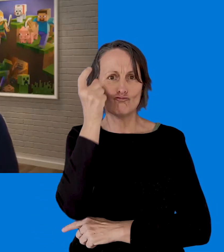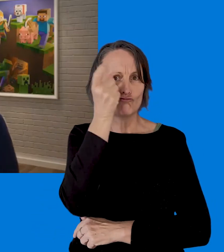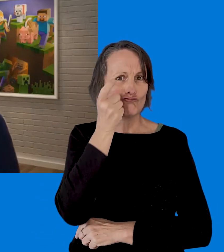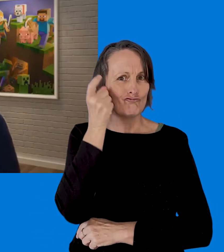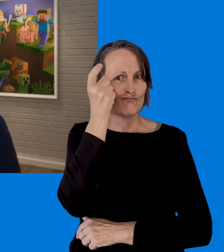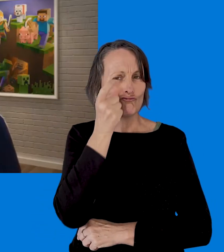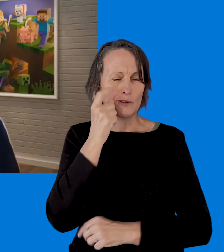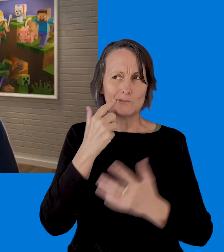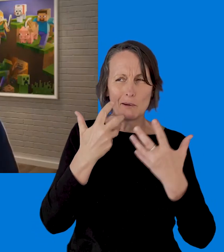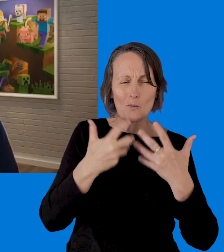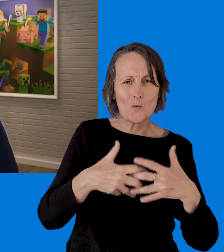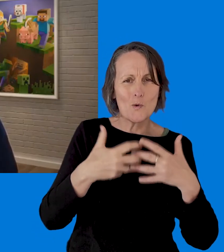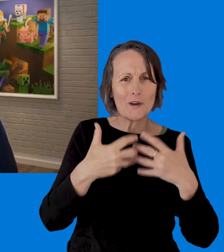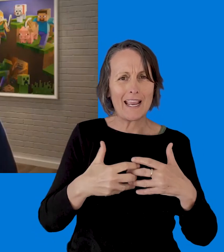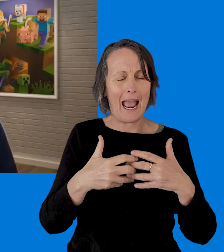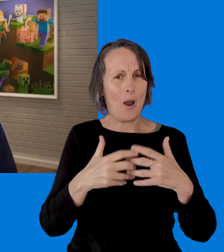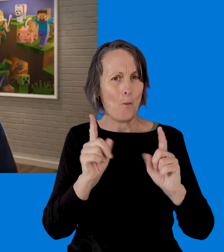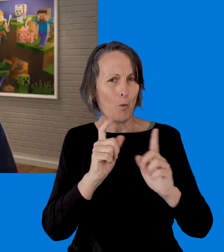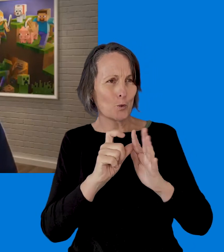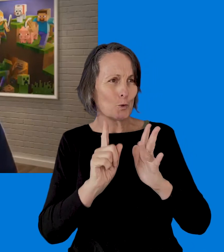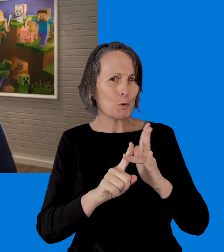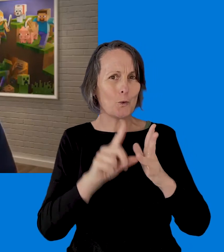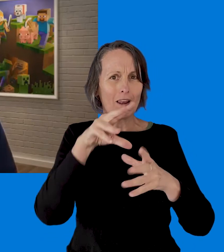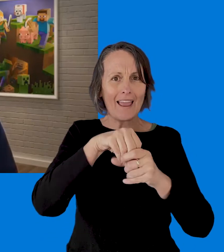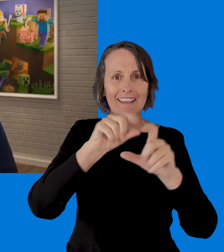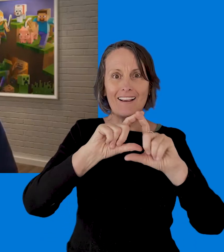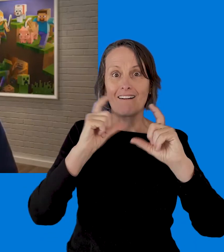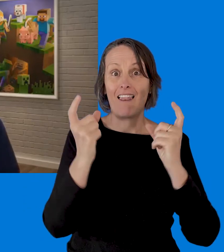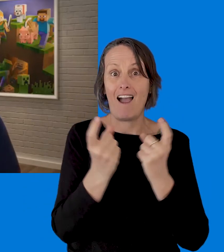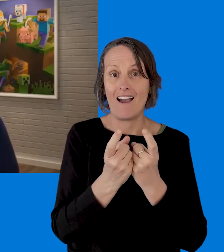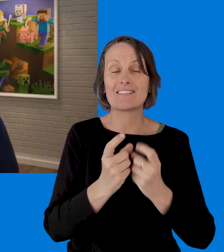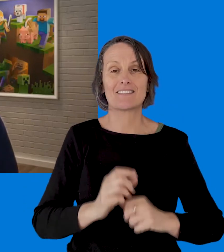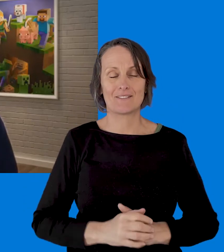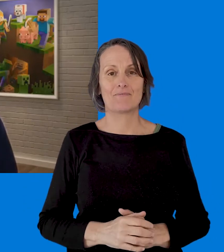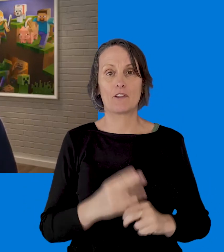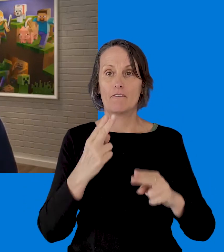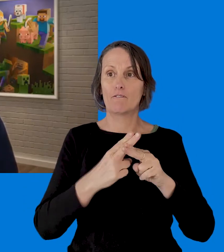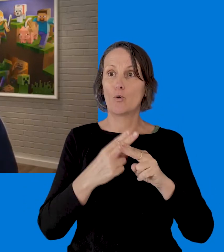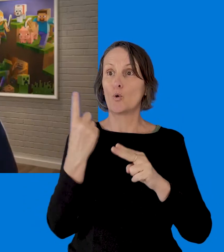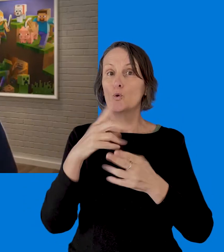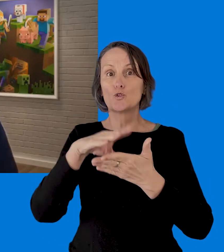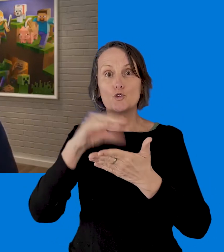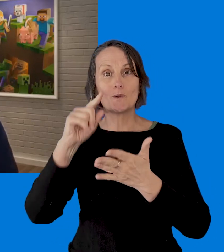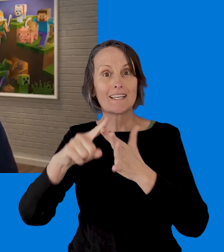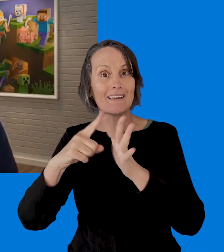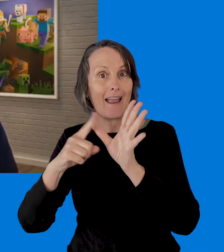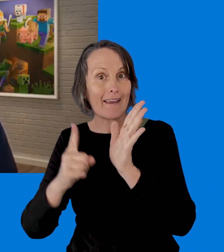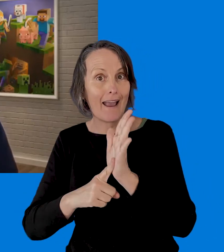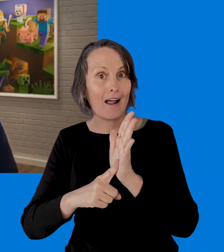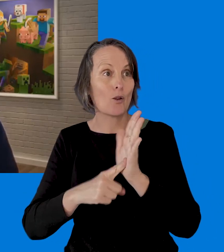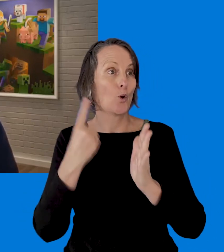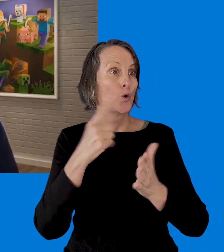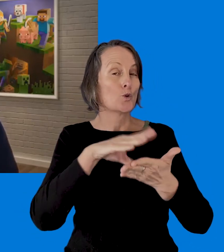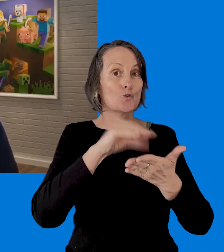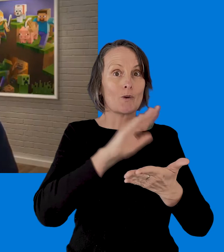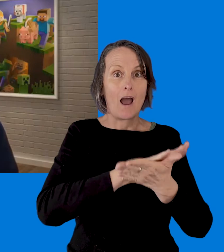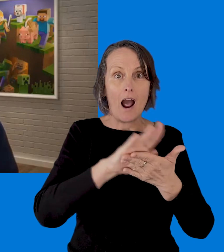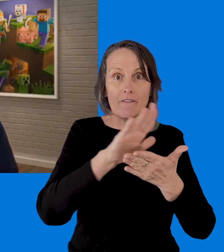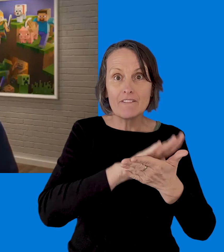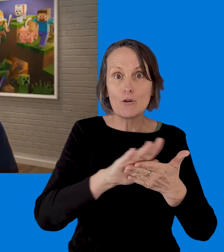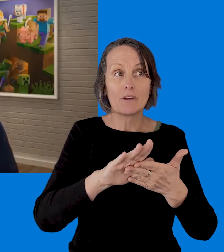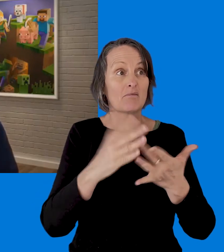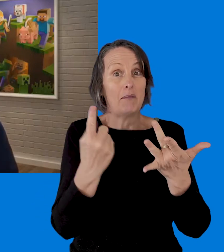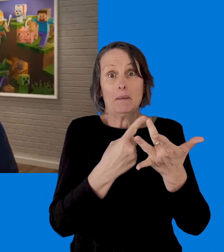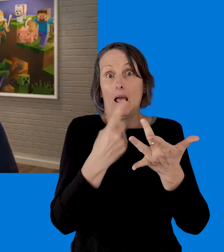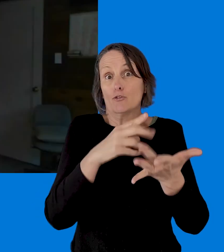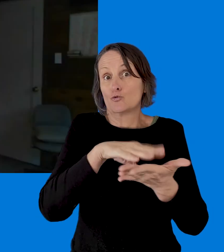so much I can do with this tool for EAL students, for hard of hearing students, and even mainstream students as well. So thanks very much for